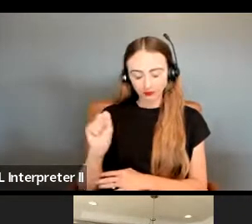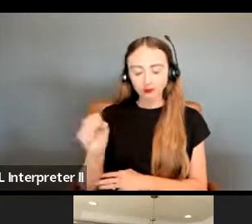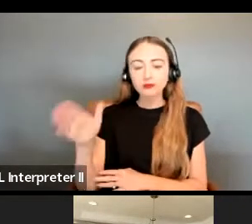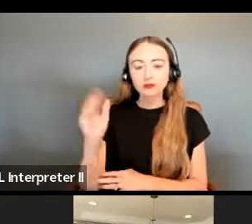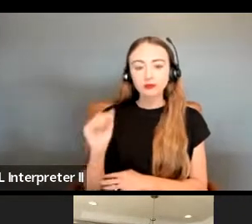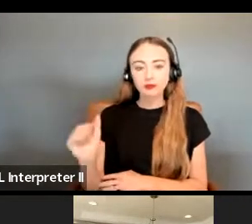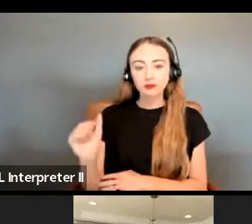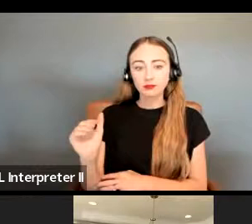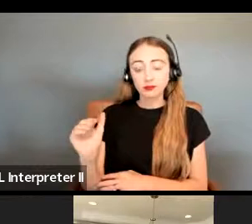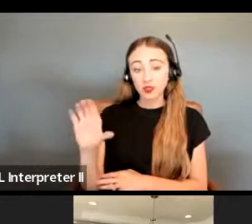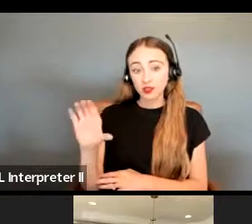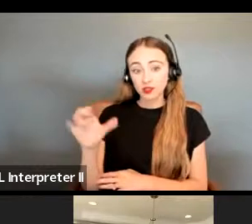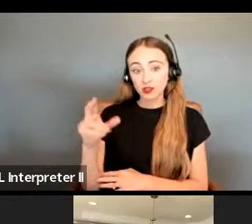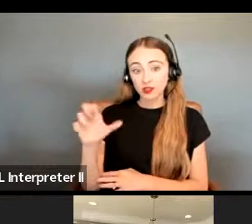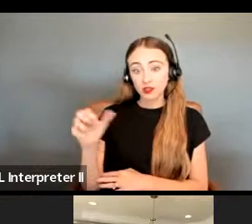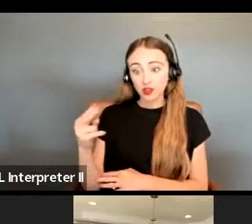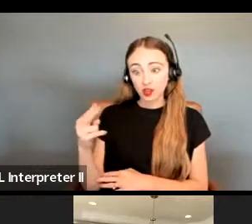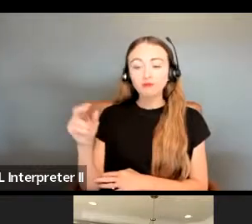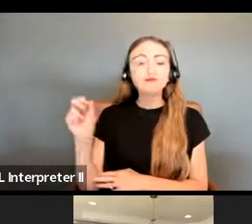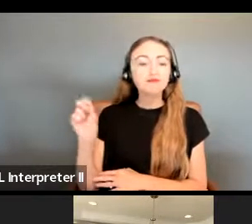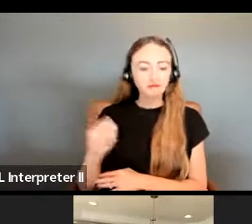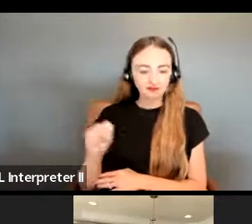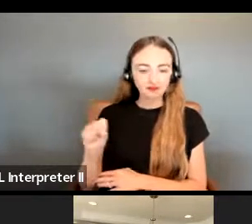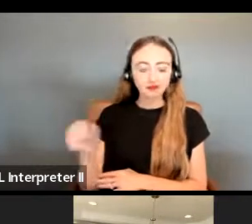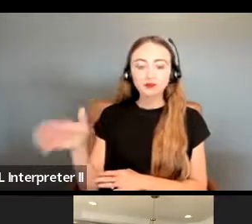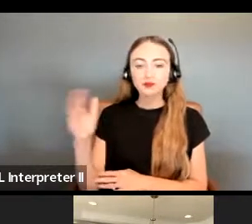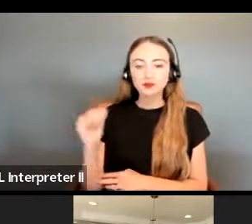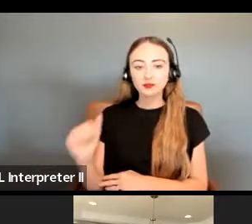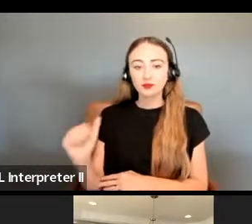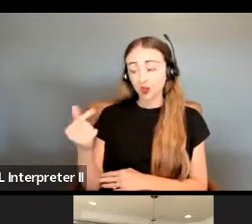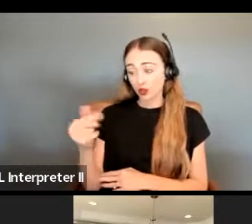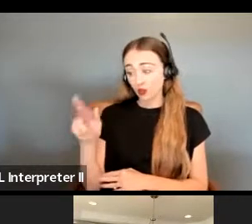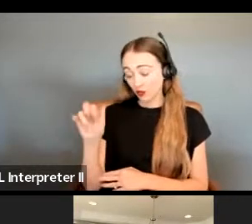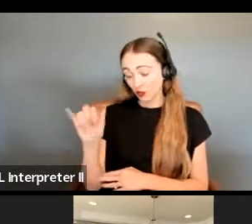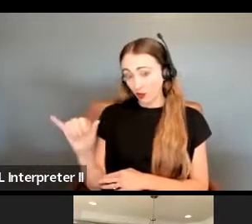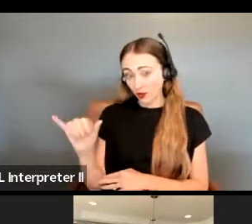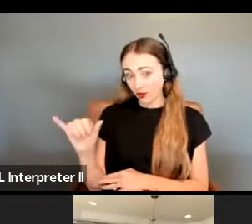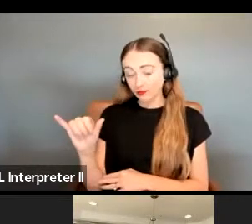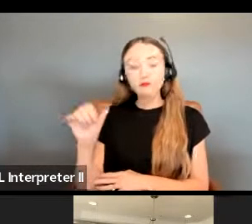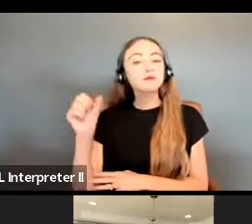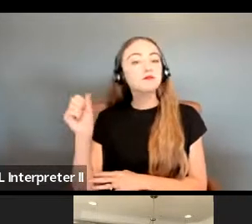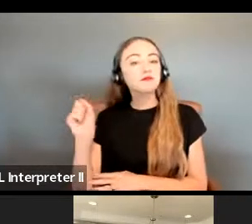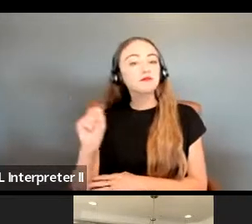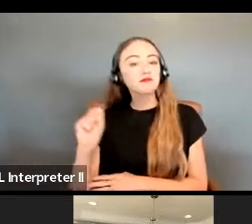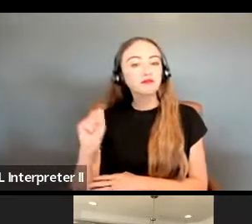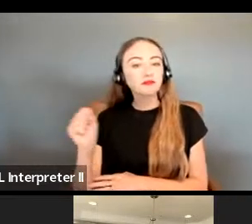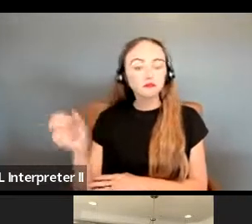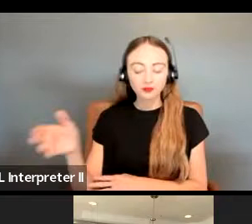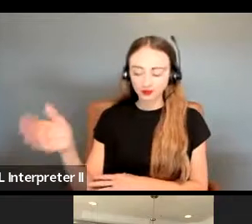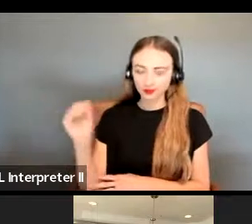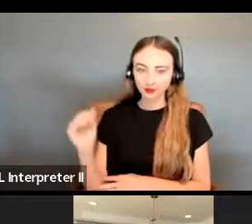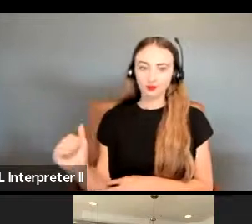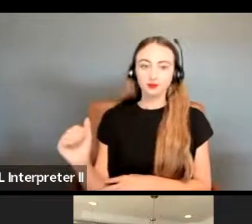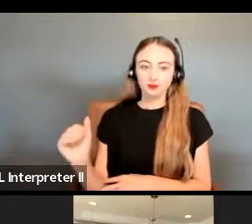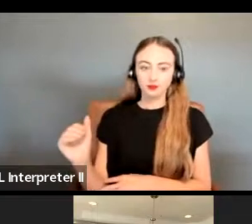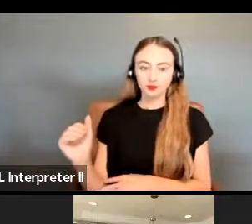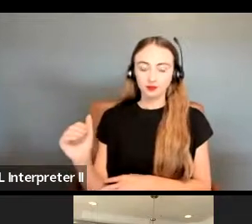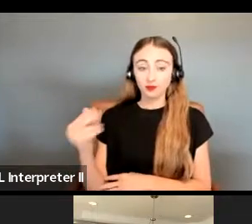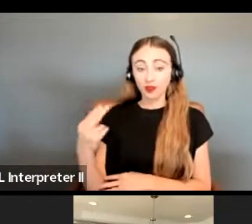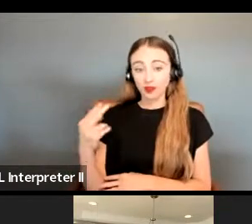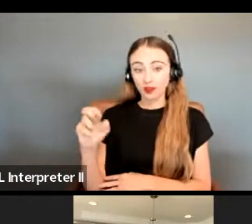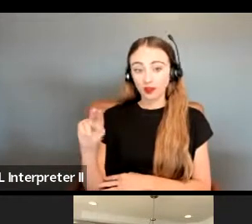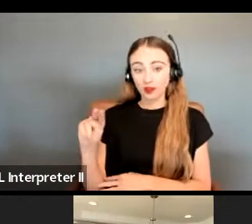votes yes. Councilmember Che. Yes. Councilmember Che votes yes. Councilmember Gray. Yes. Councilmember Gray votes yes. Councilmember